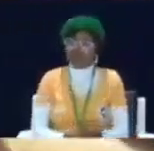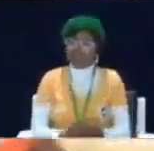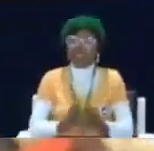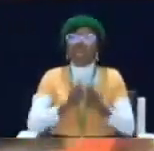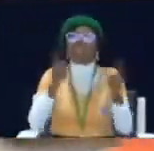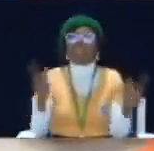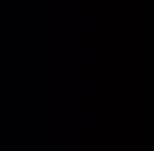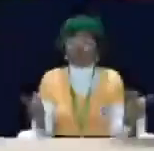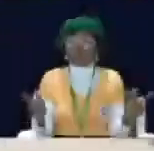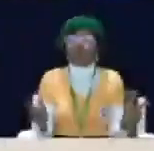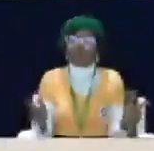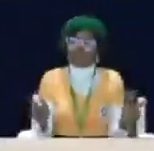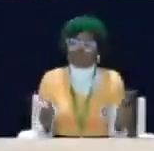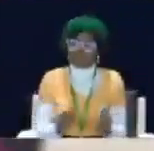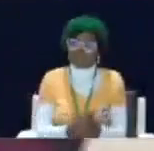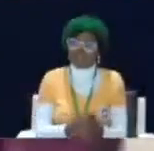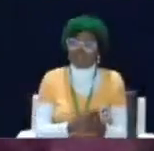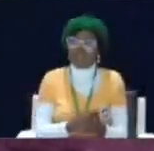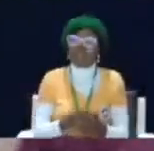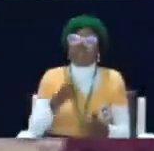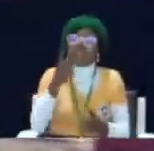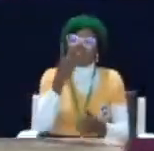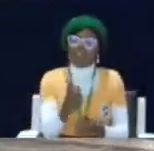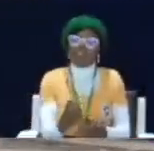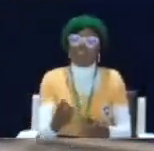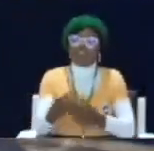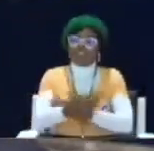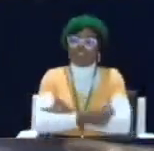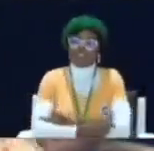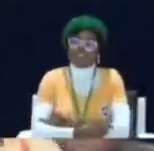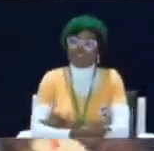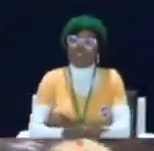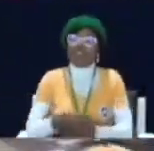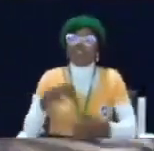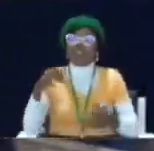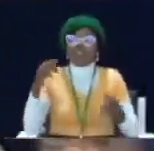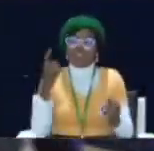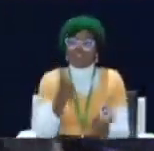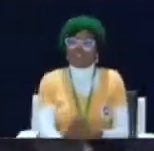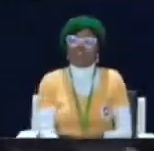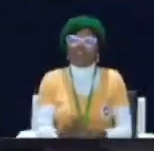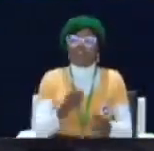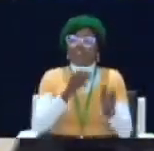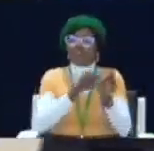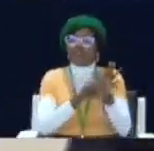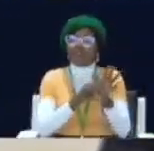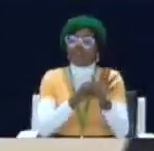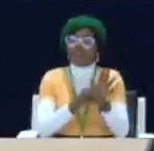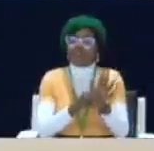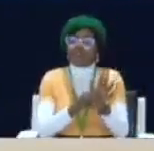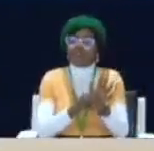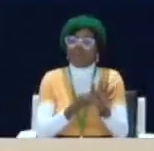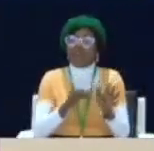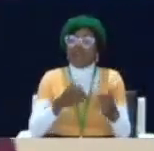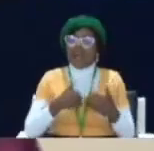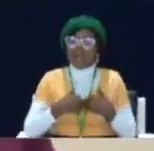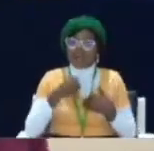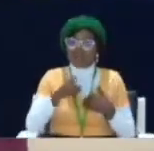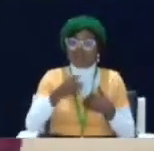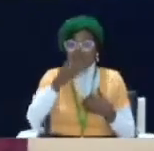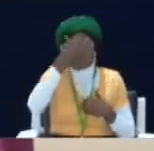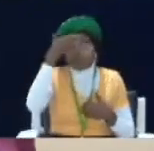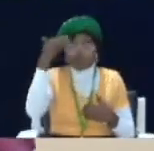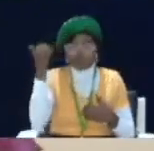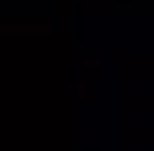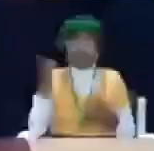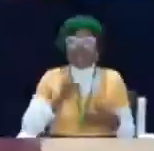expanding his territory each day, each minute. Have you forgotten?